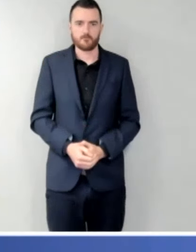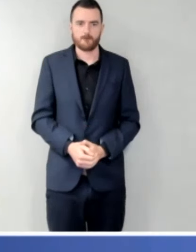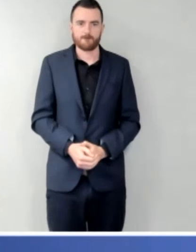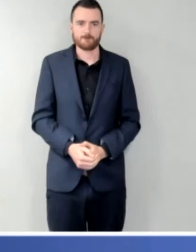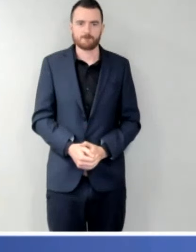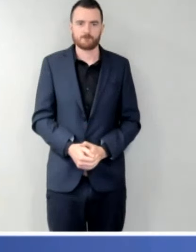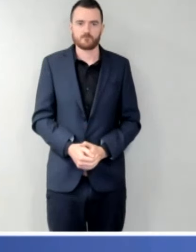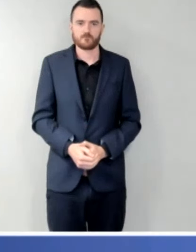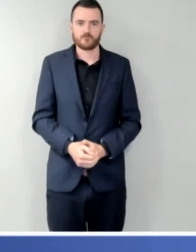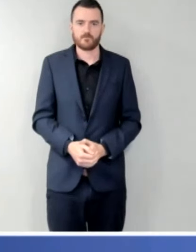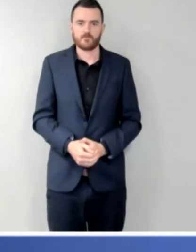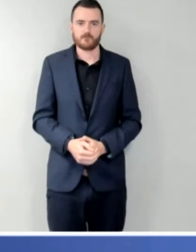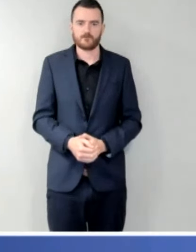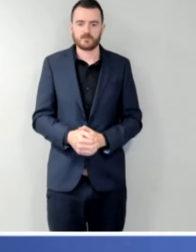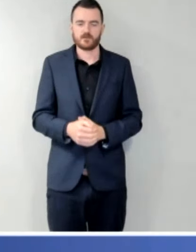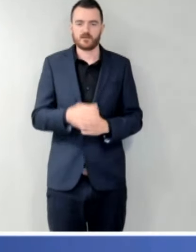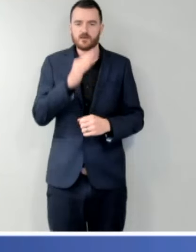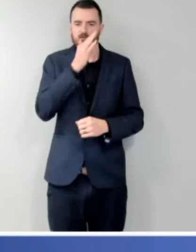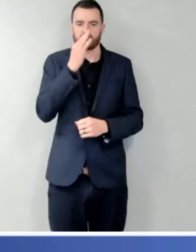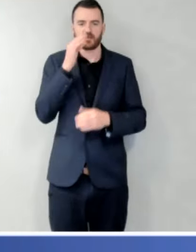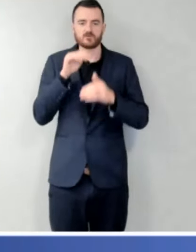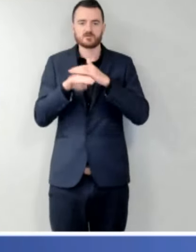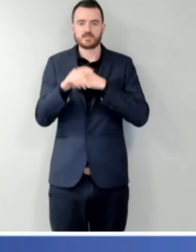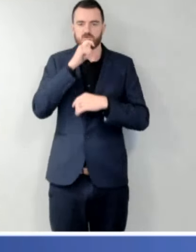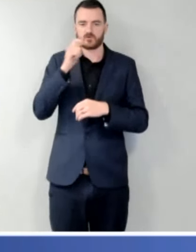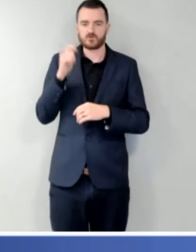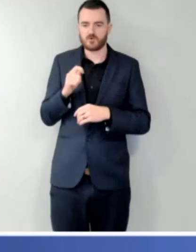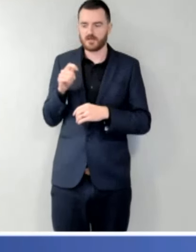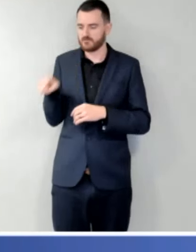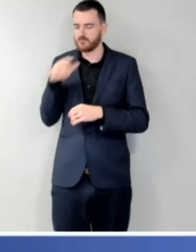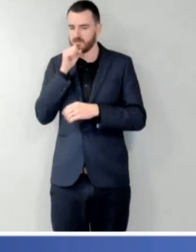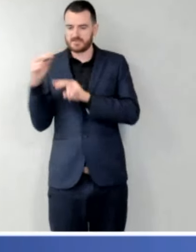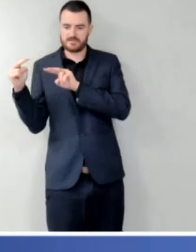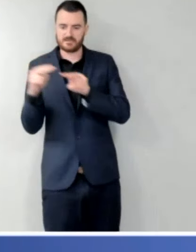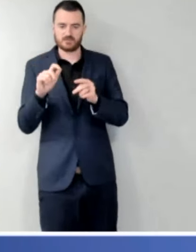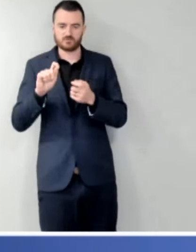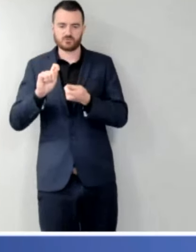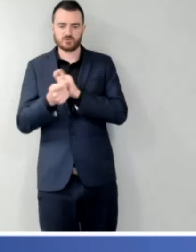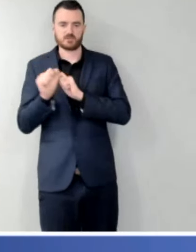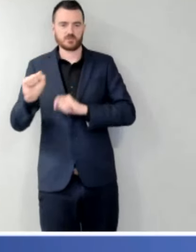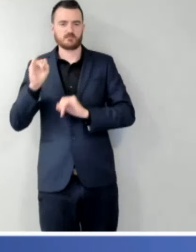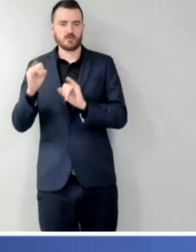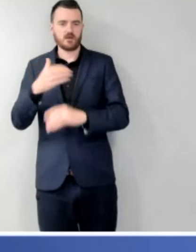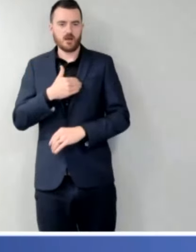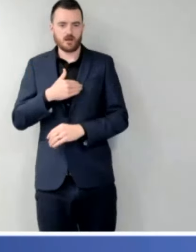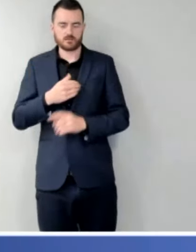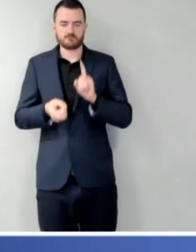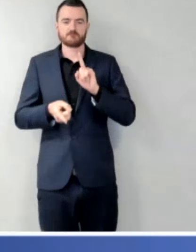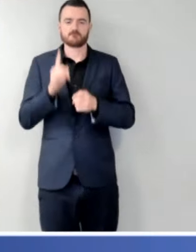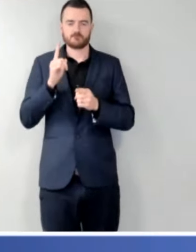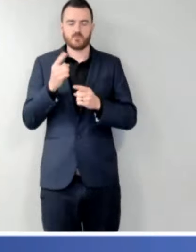Oh, may the sunflowers in Ukraine turn callous hearts so they can see that love alone has moral